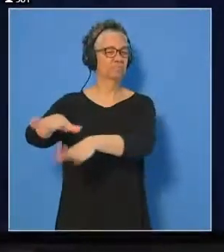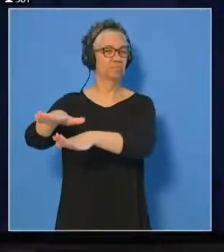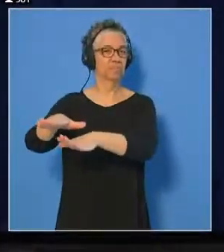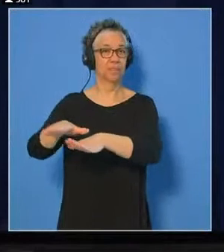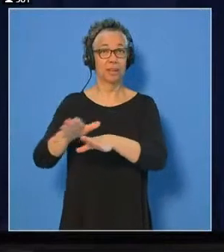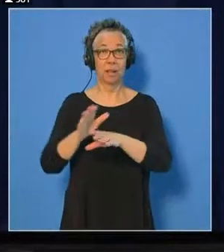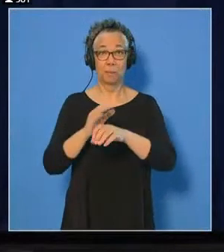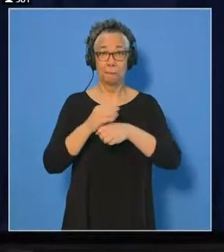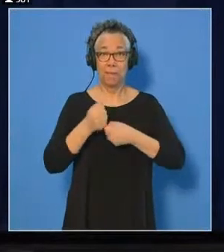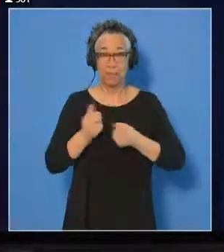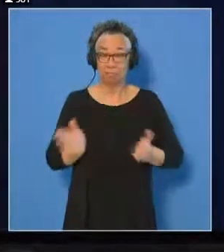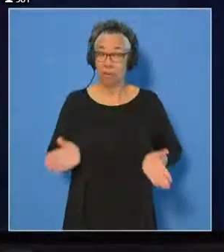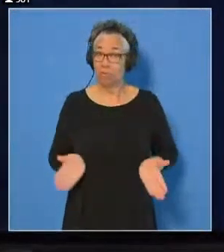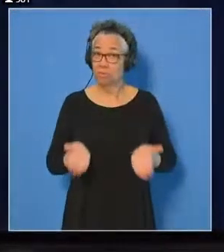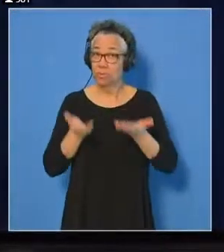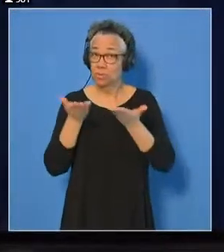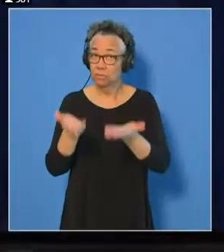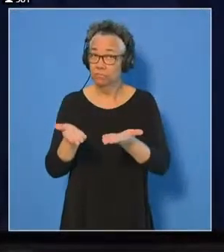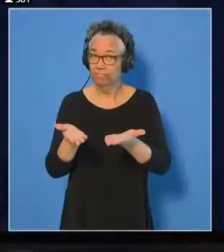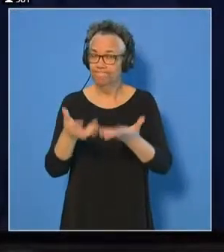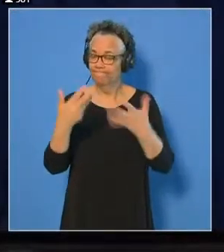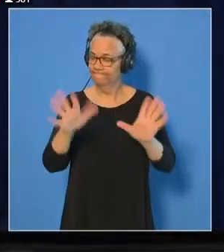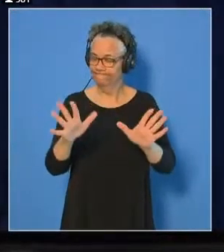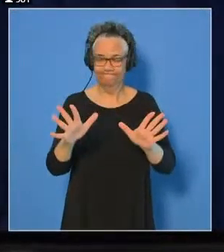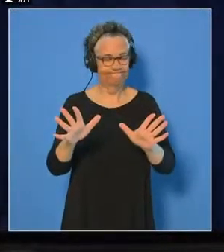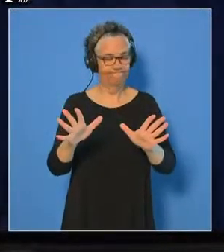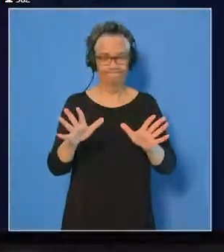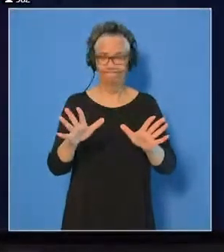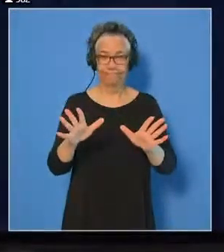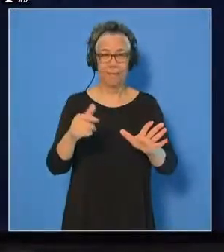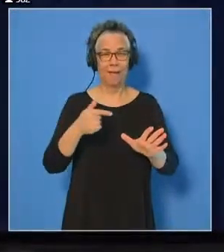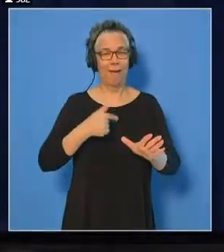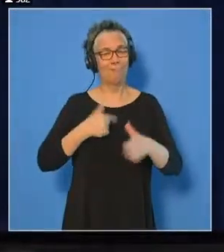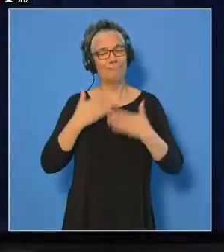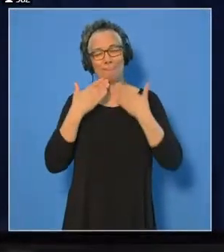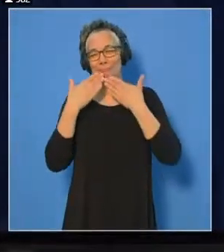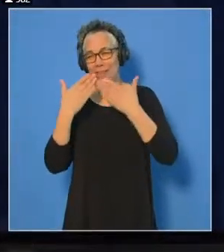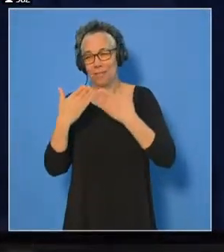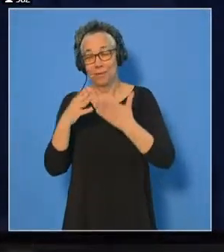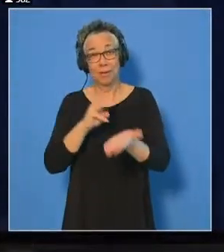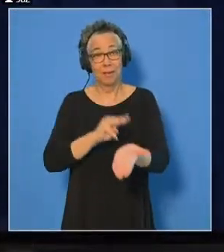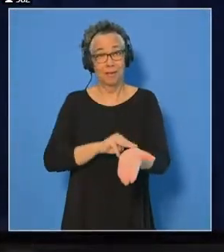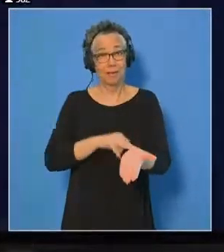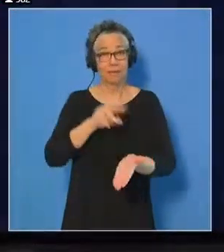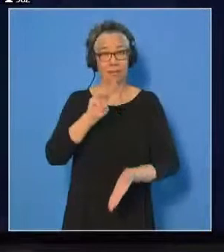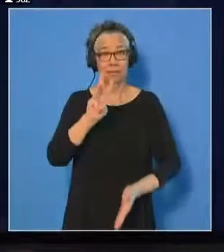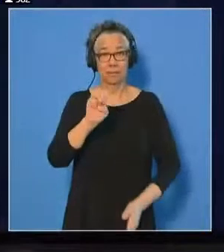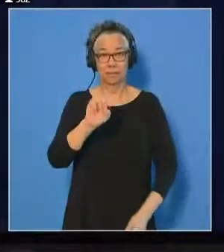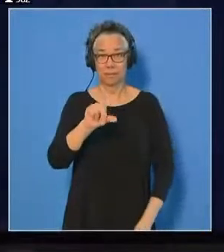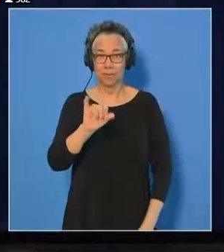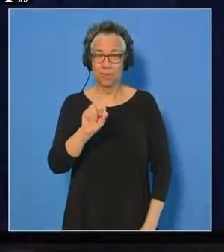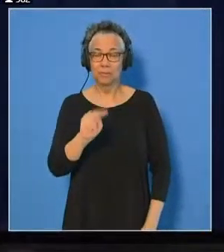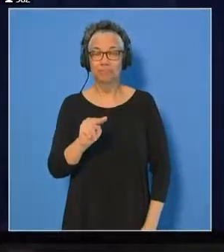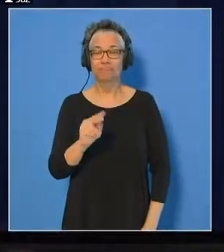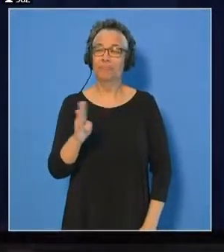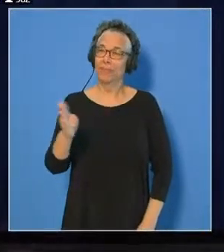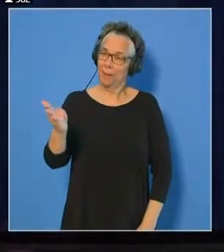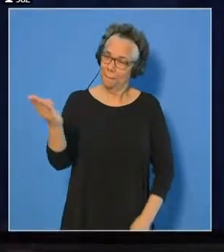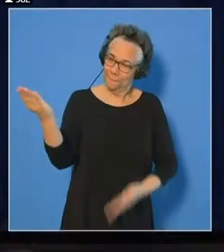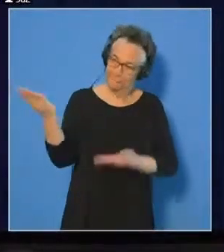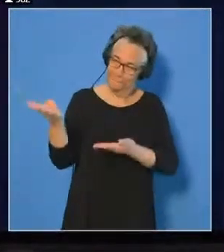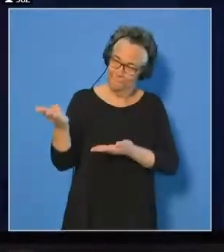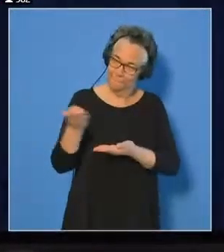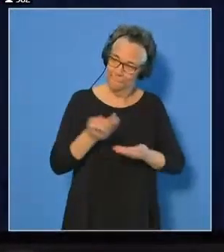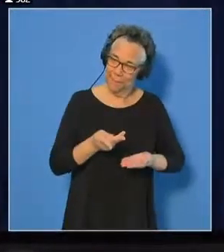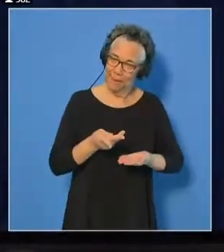meaningful contribution is over. I am grateful that Dr. Weldon was willing to return home and contribute her